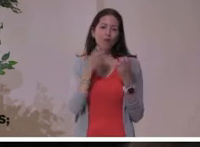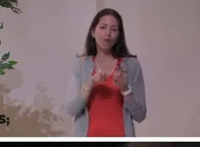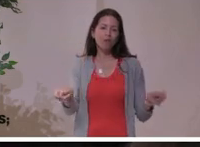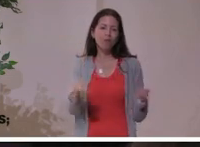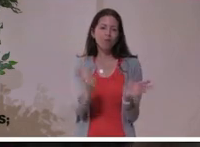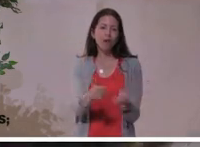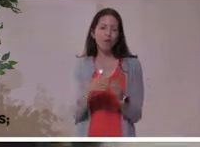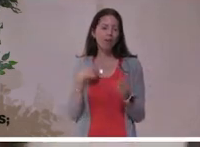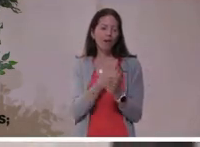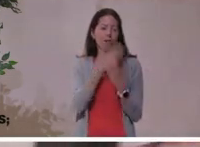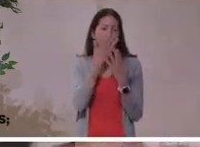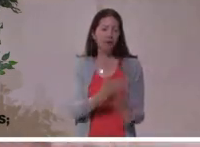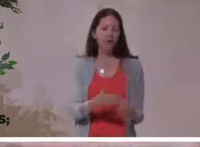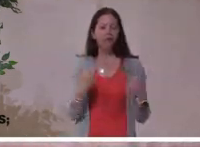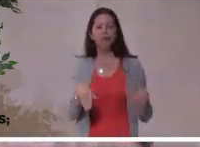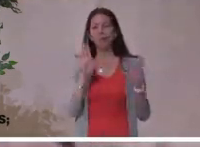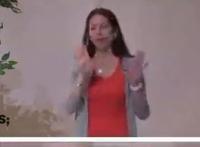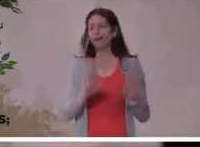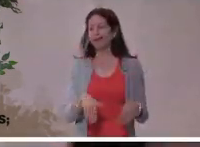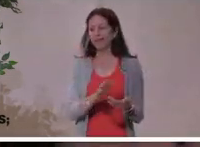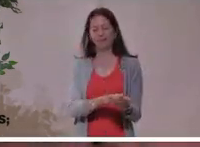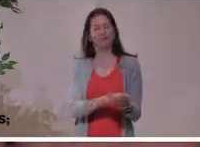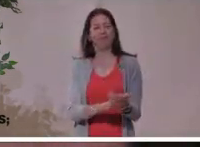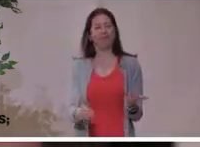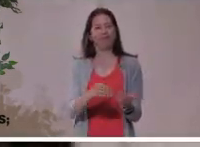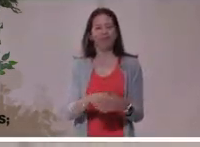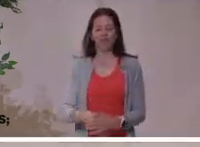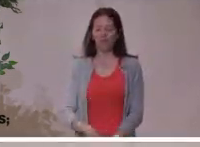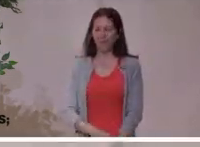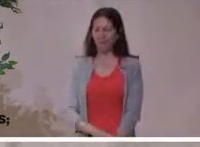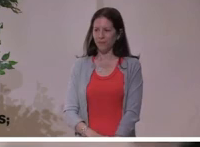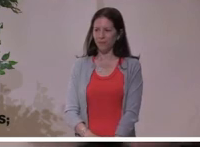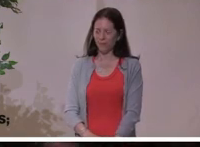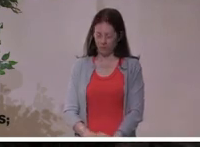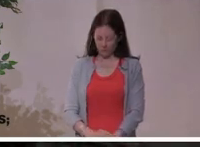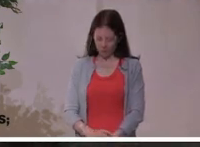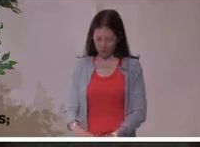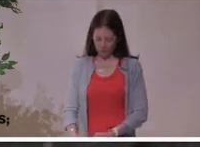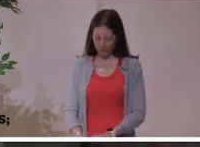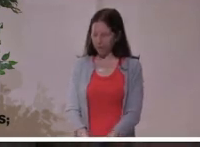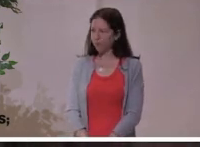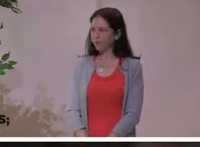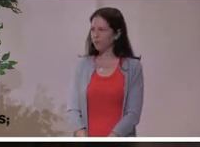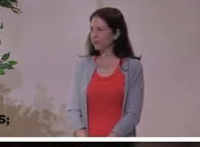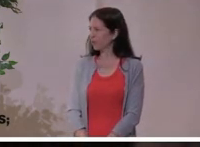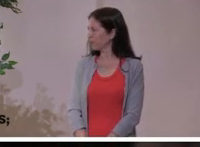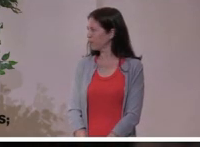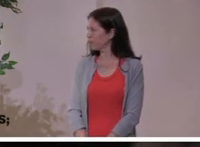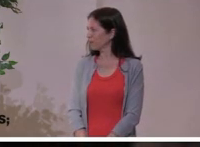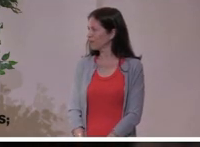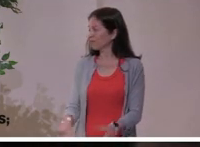chat with us. It's been freaking amazing. So give them a round of applause, everyone. Thank you. Thank you, guys. Thank you so much. And it's